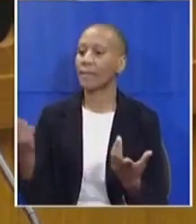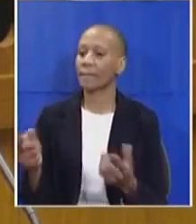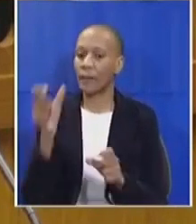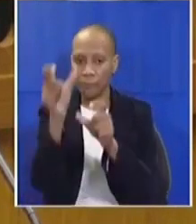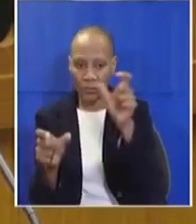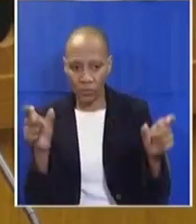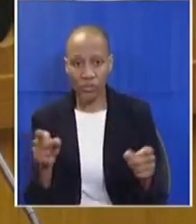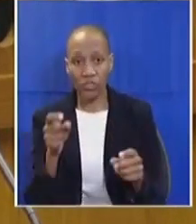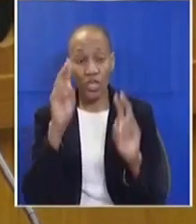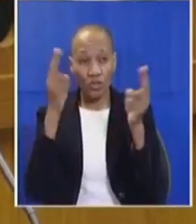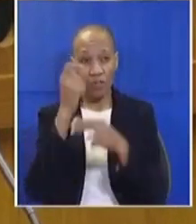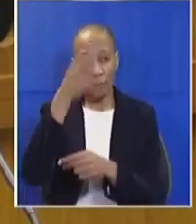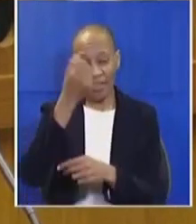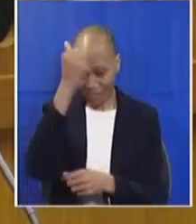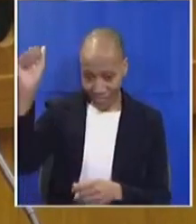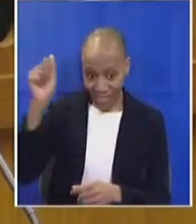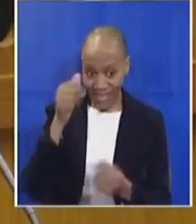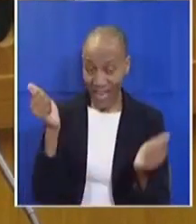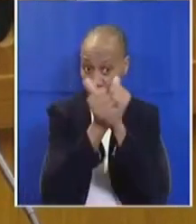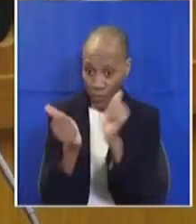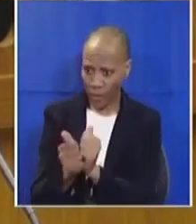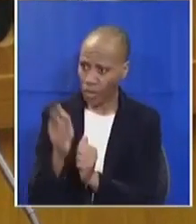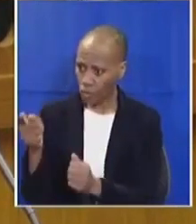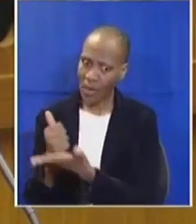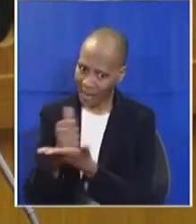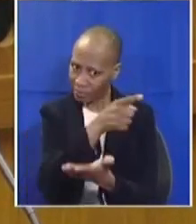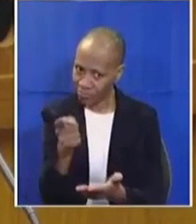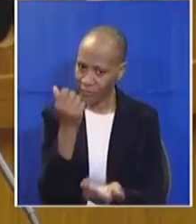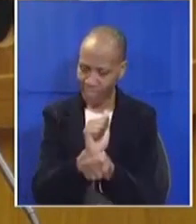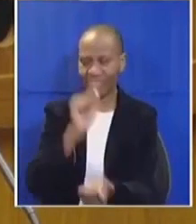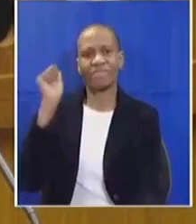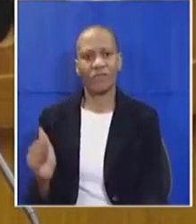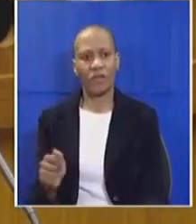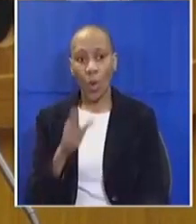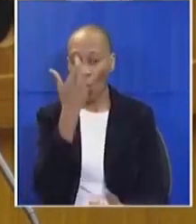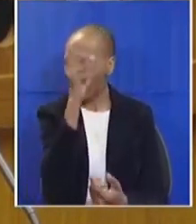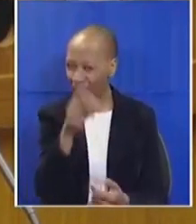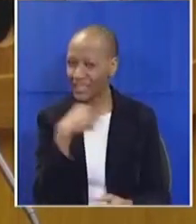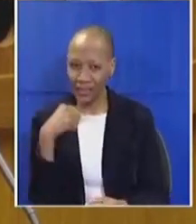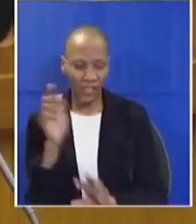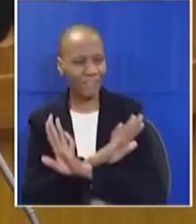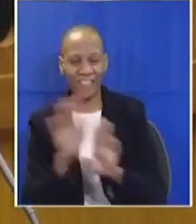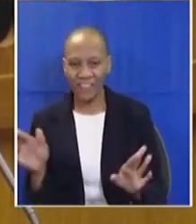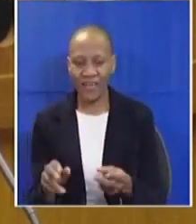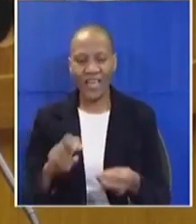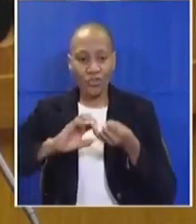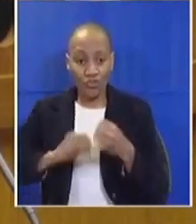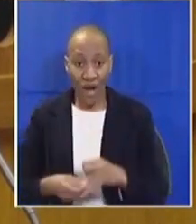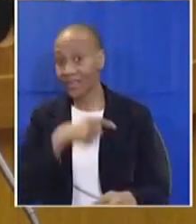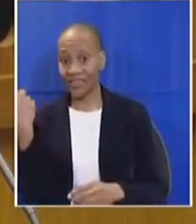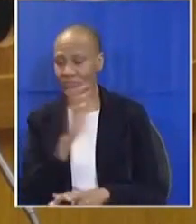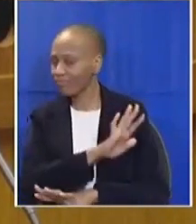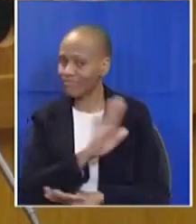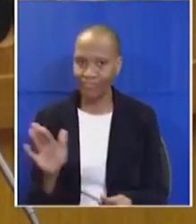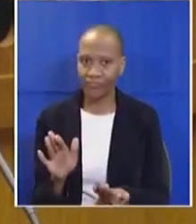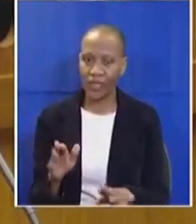fall activists from prison unconditionally. They never killed anybody. They never tried to kill anybody. They